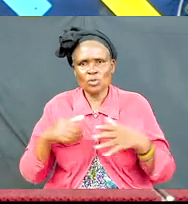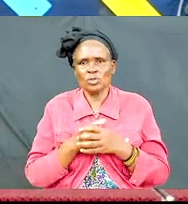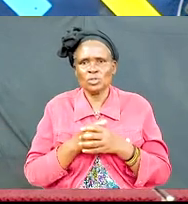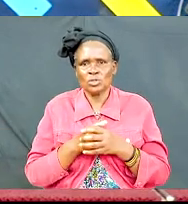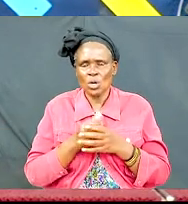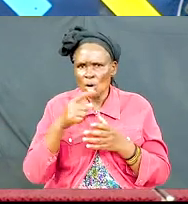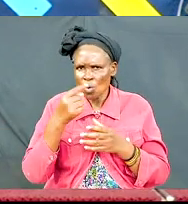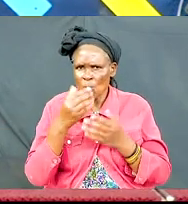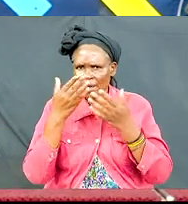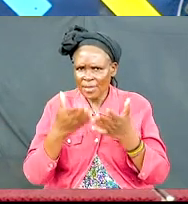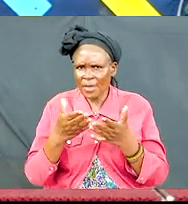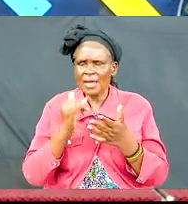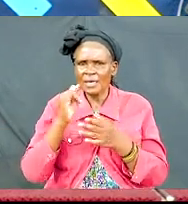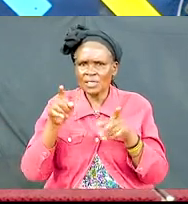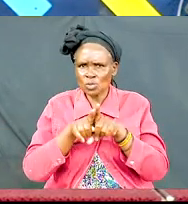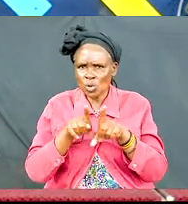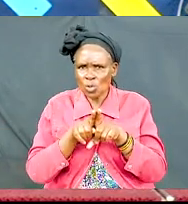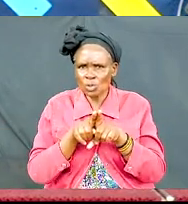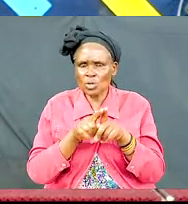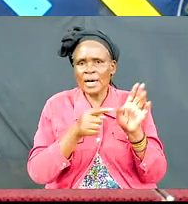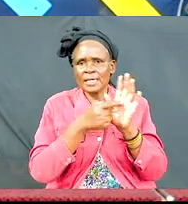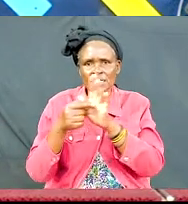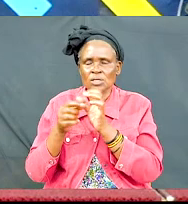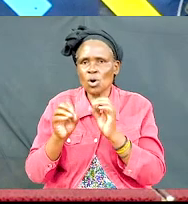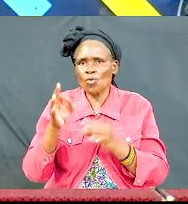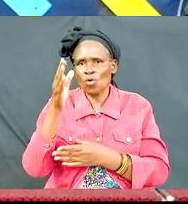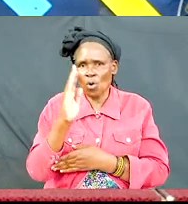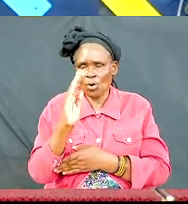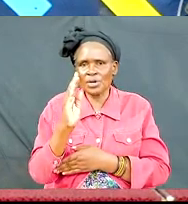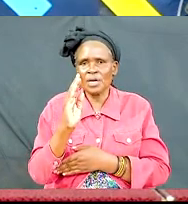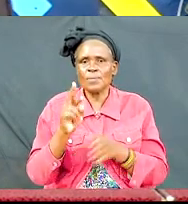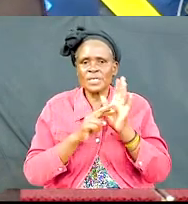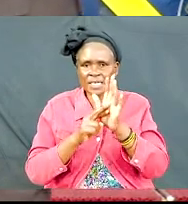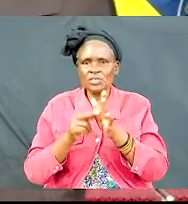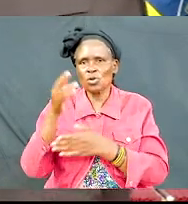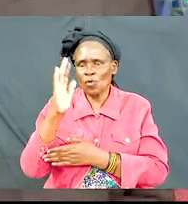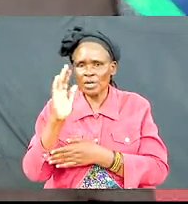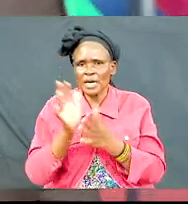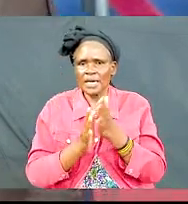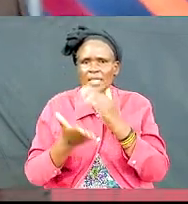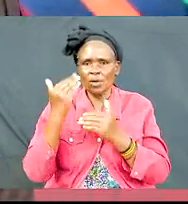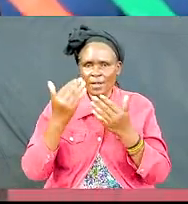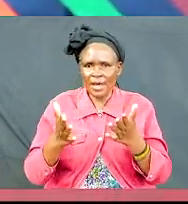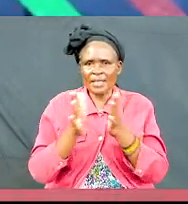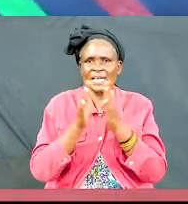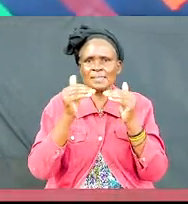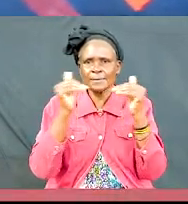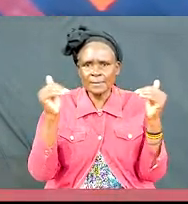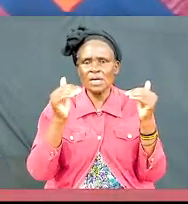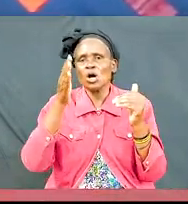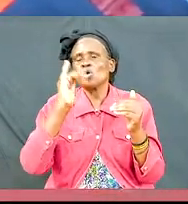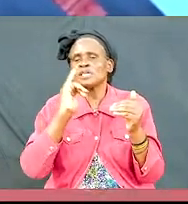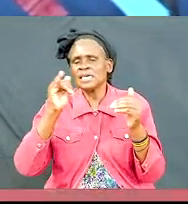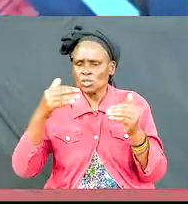large extent is also a representation of God, were just there, and that is a proximity. God is always